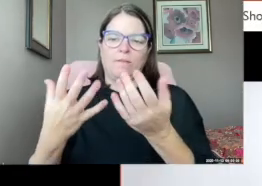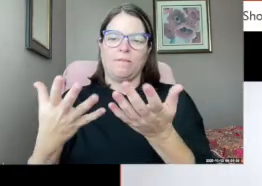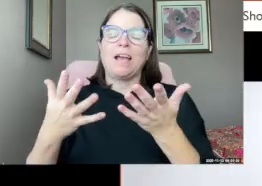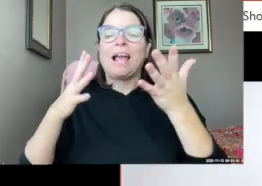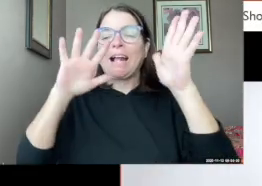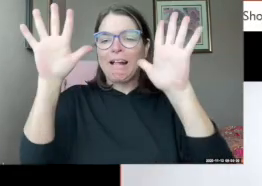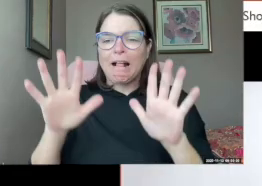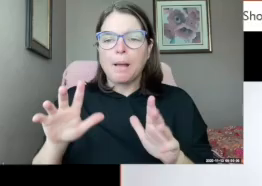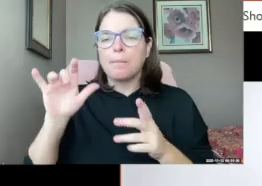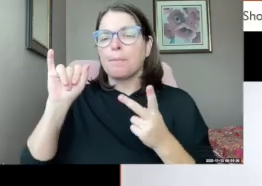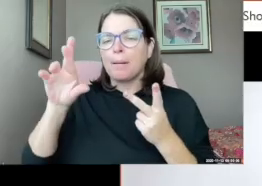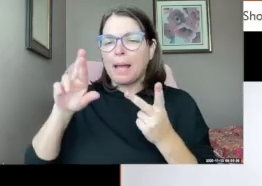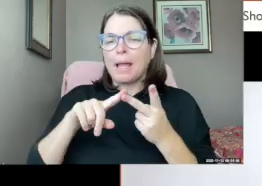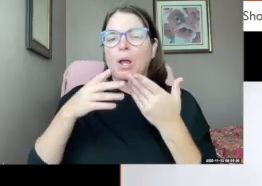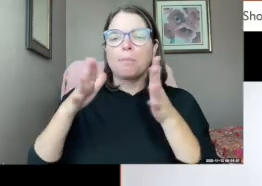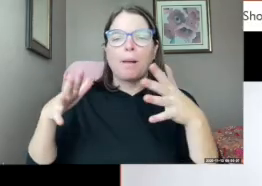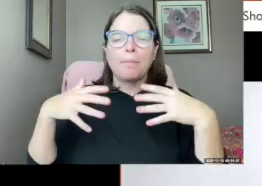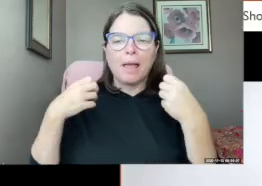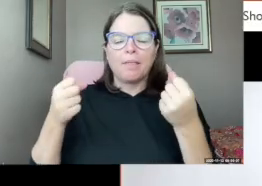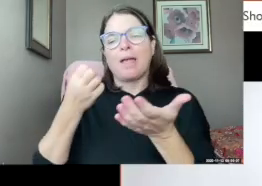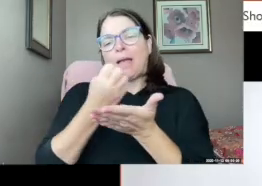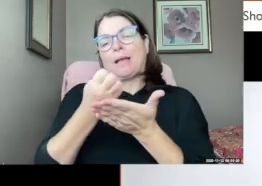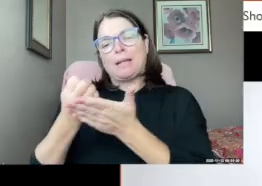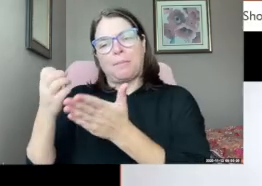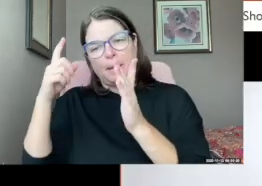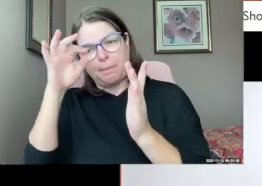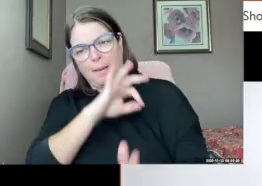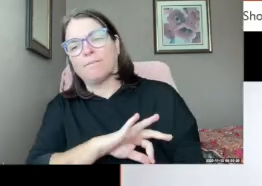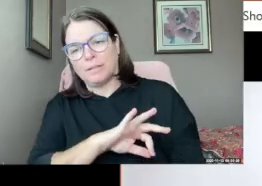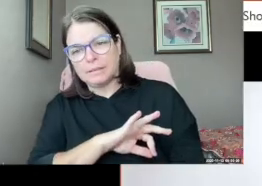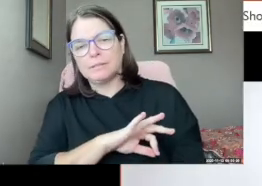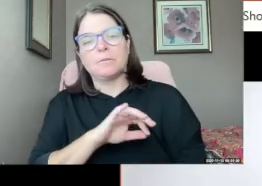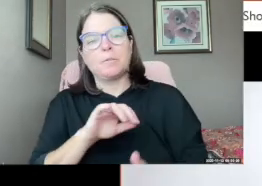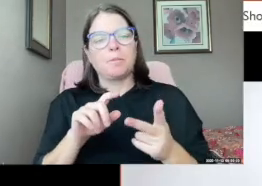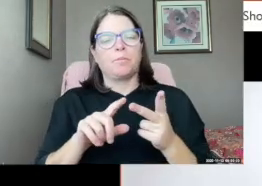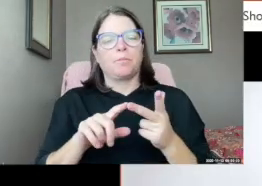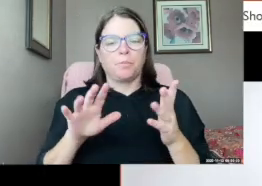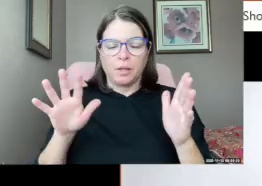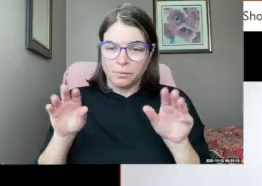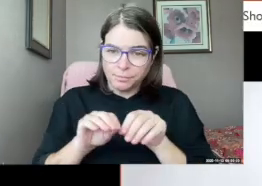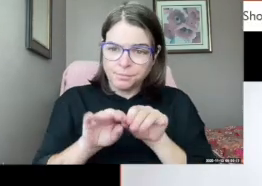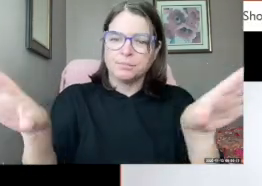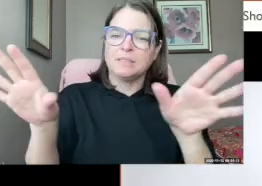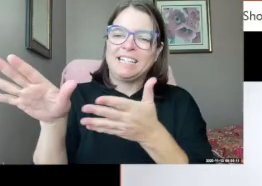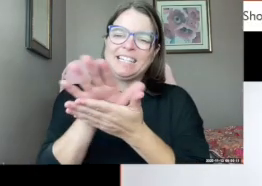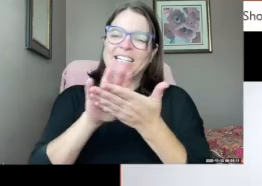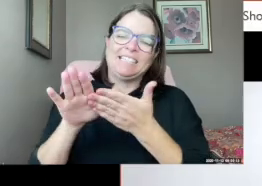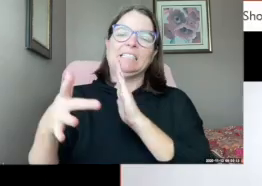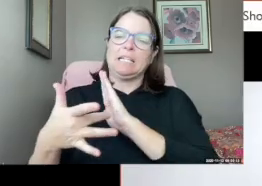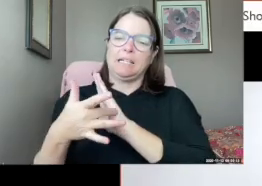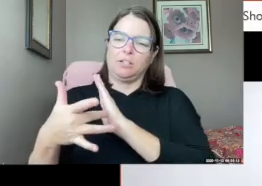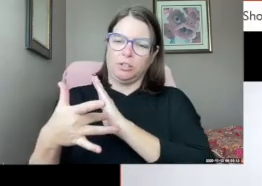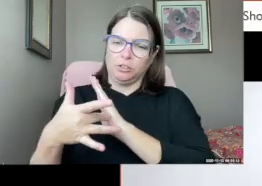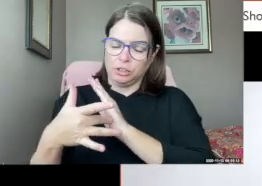providing climate, air, public health, and economic benefits, accelerating the deployment of the cleanest